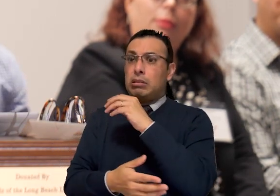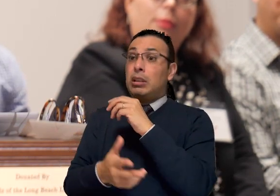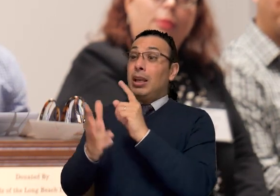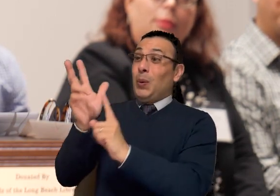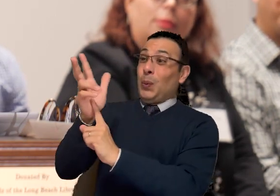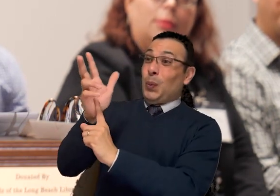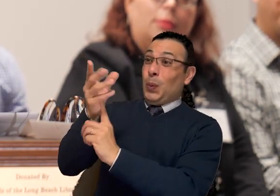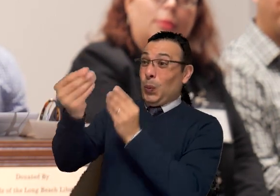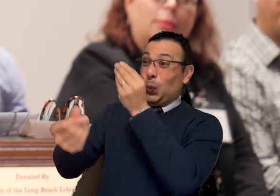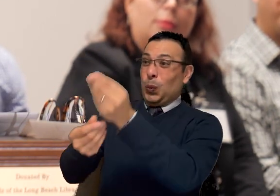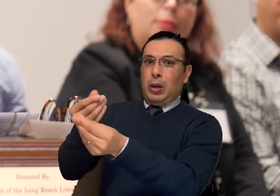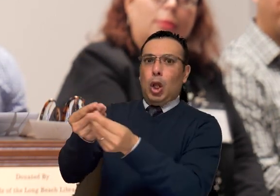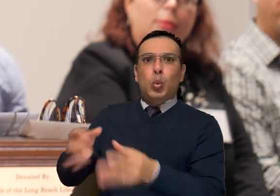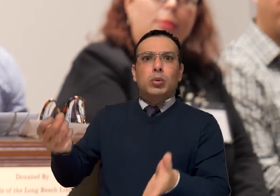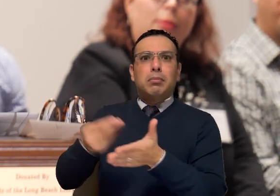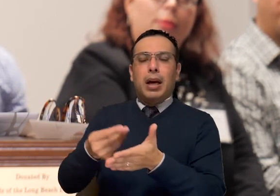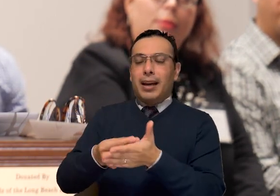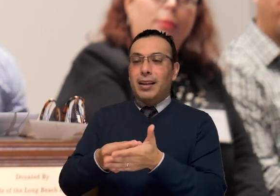an answer.